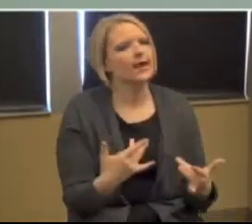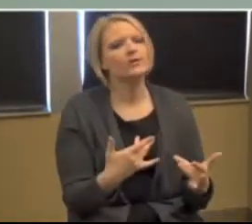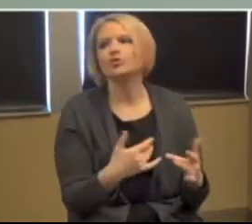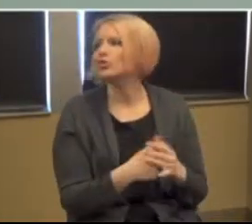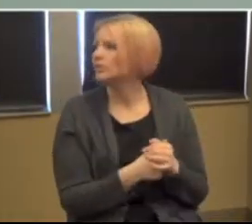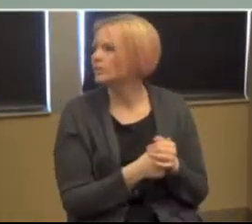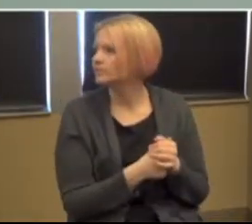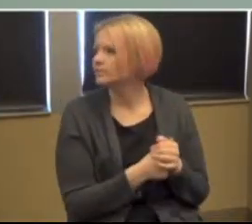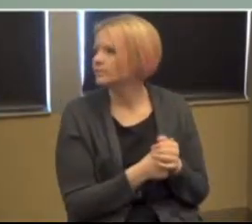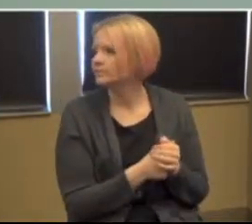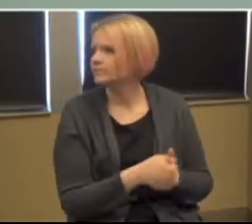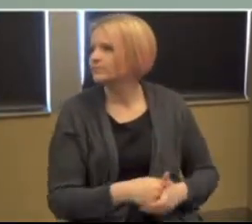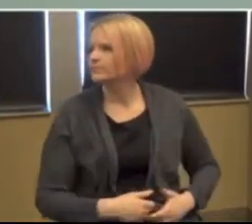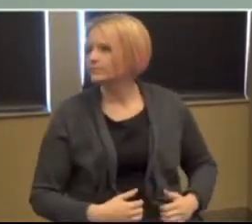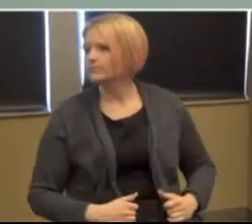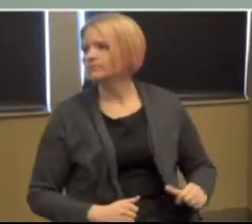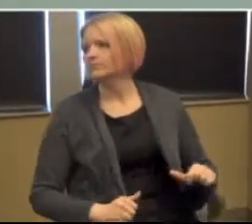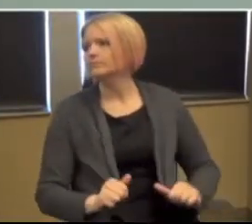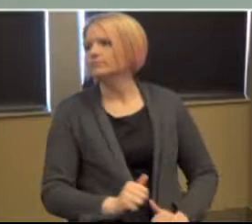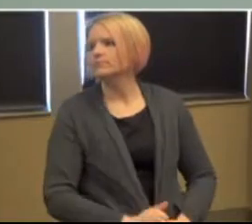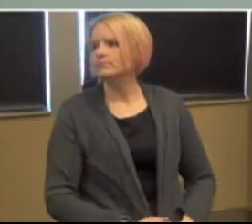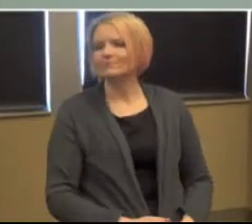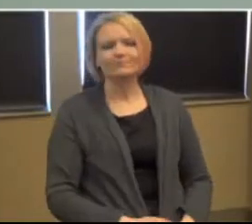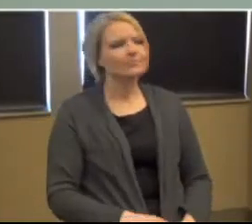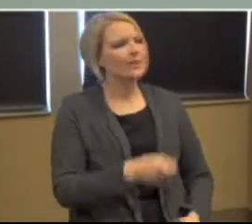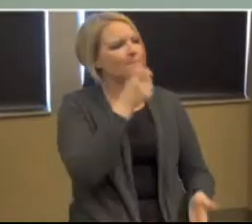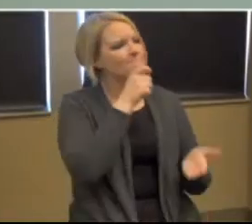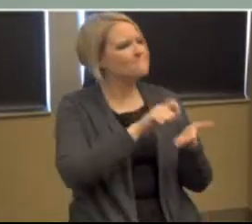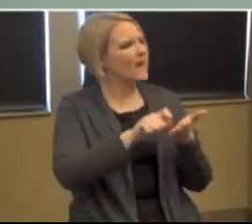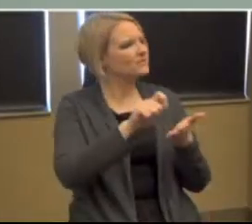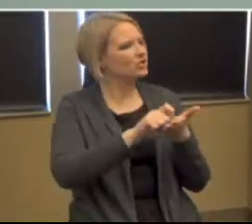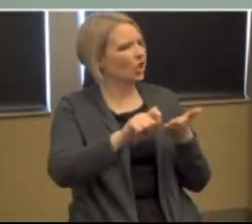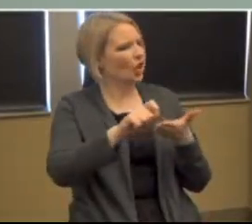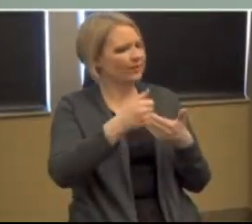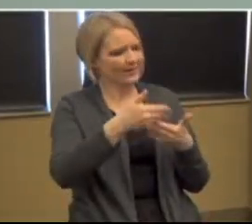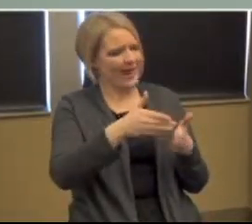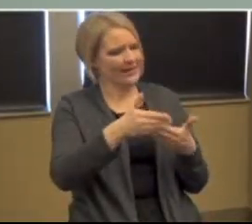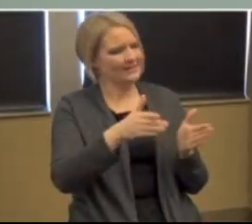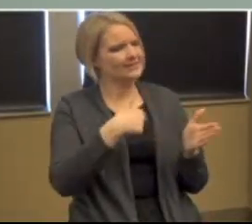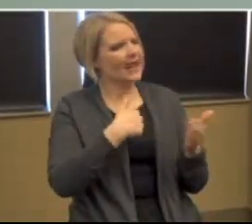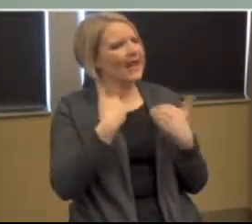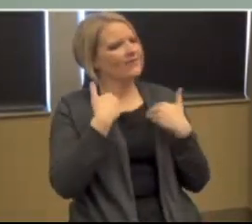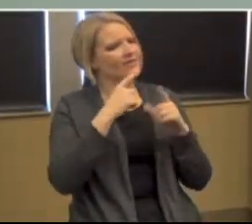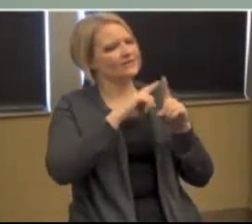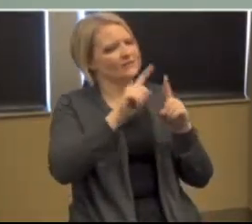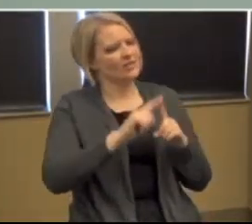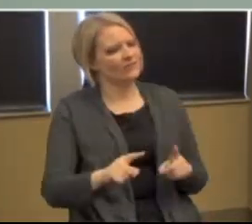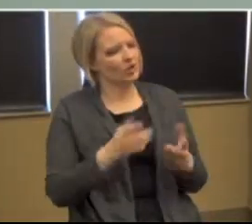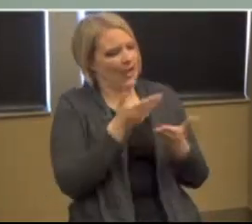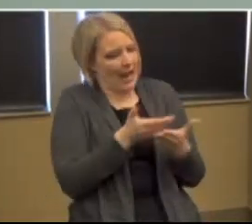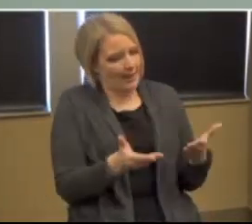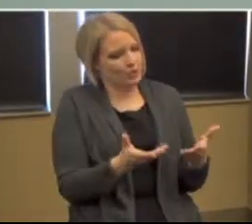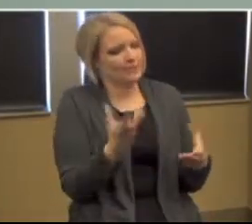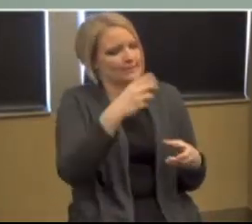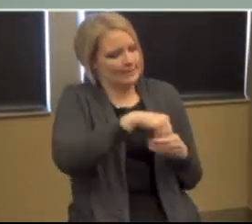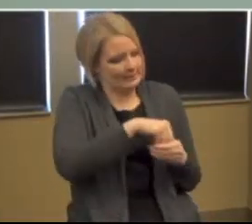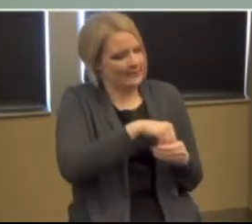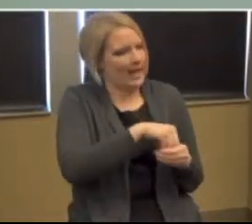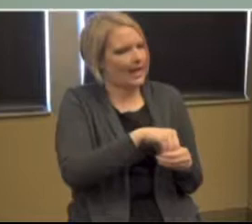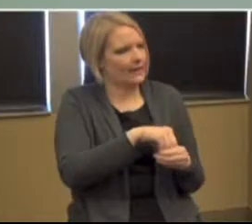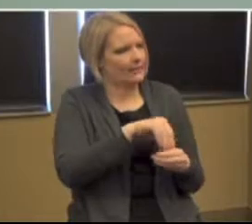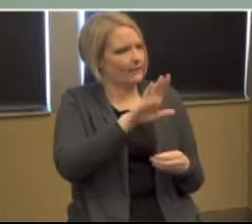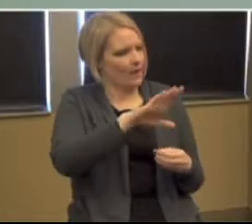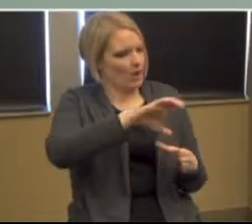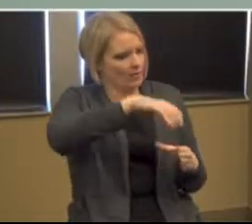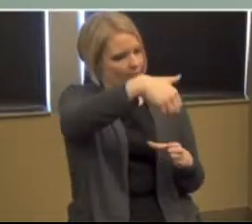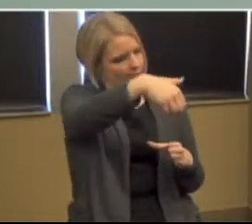is I get a pencil carrier and I have all of the different objects in that schedule